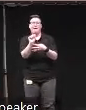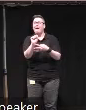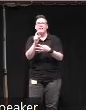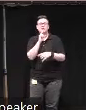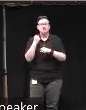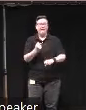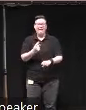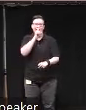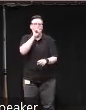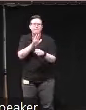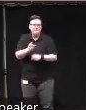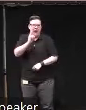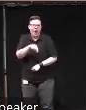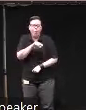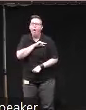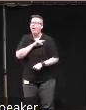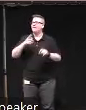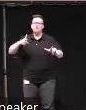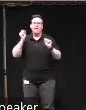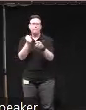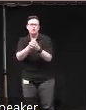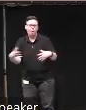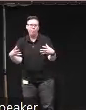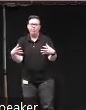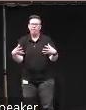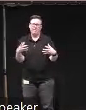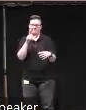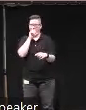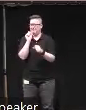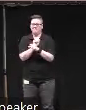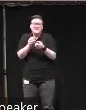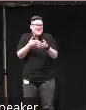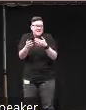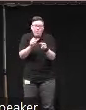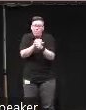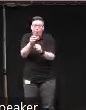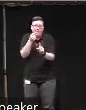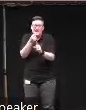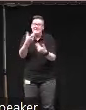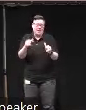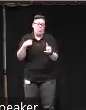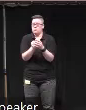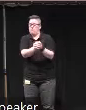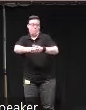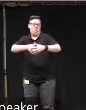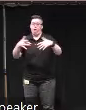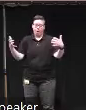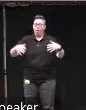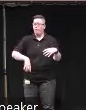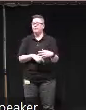quality, the rapid growth that we have experienced despite COVID-19 pandemic, and